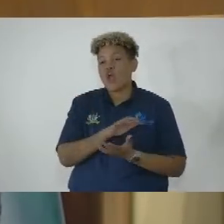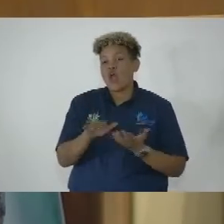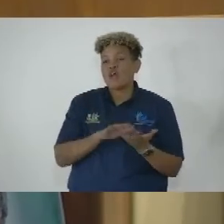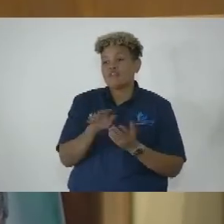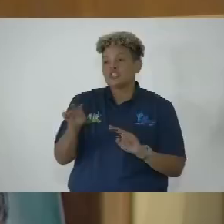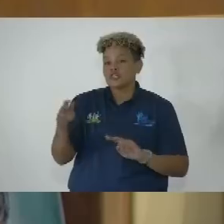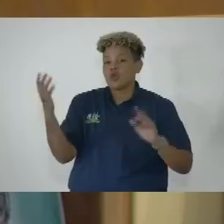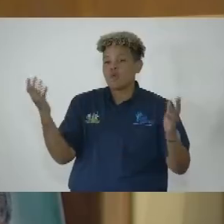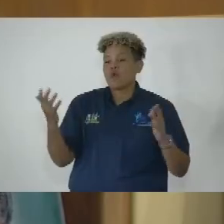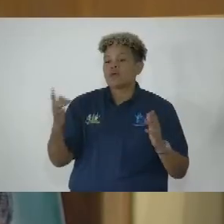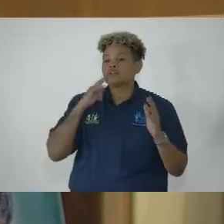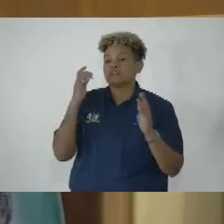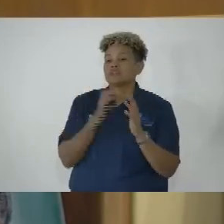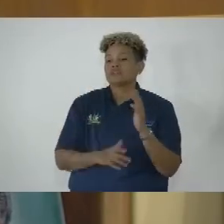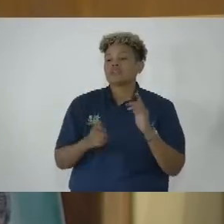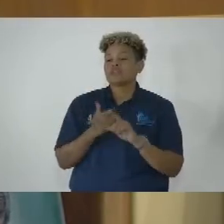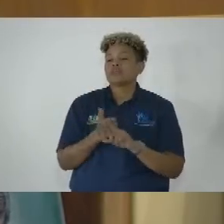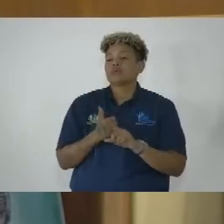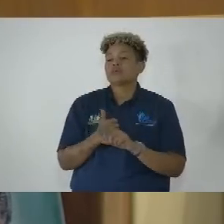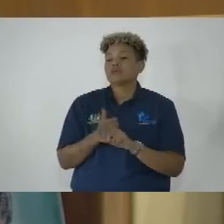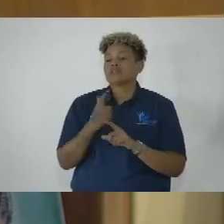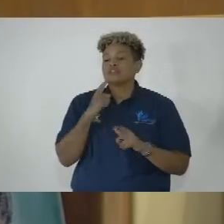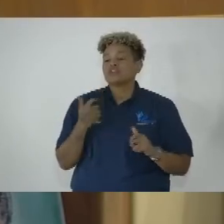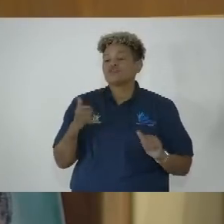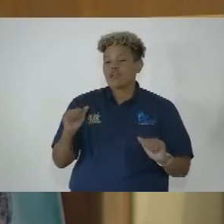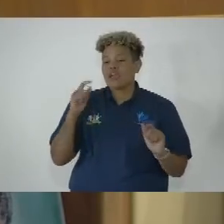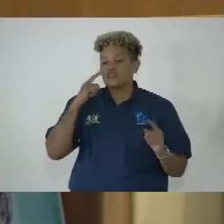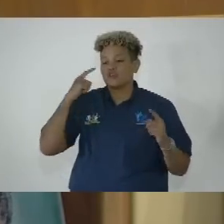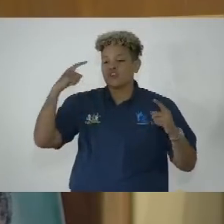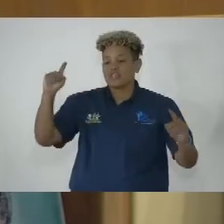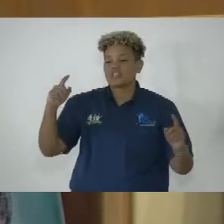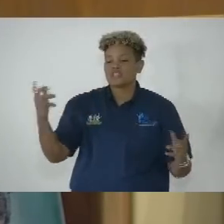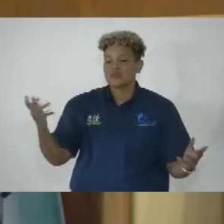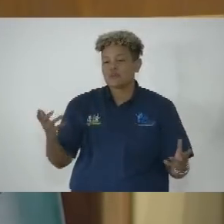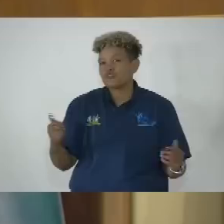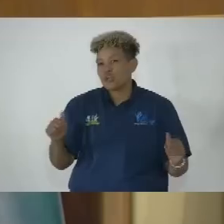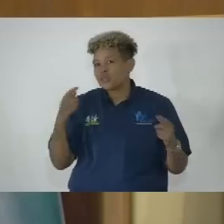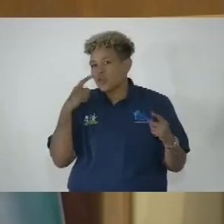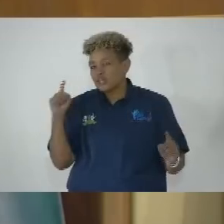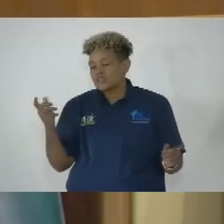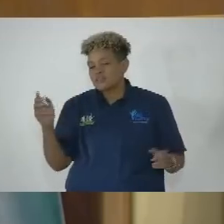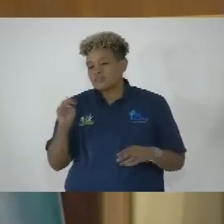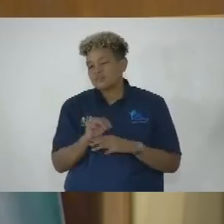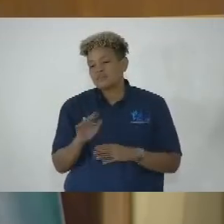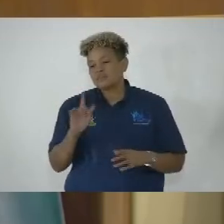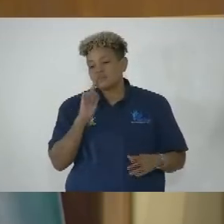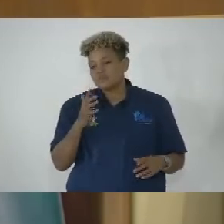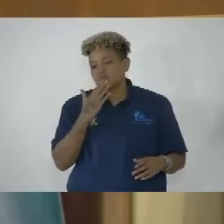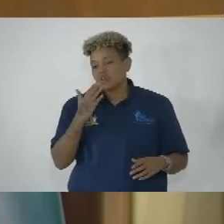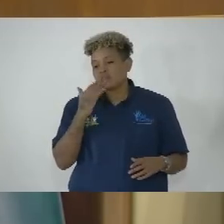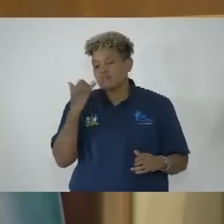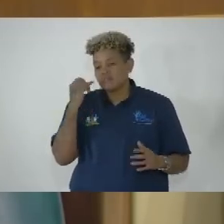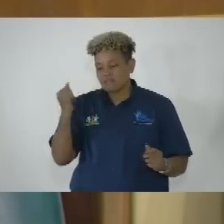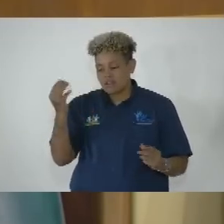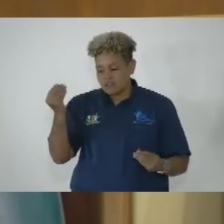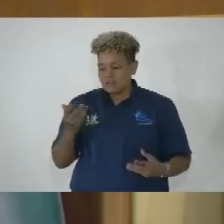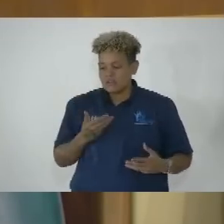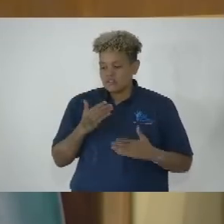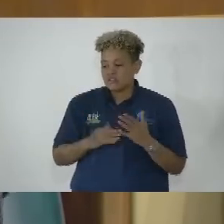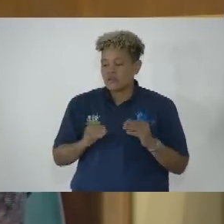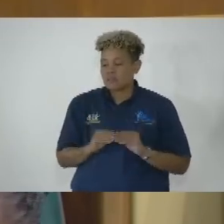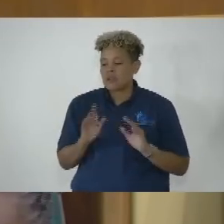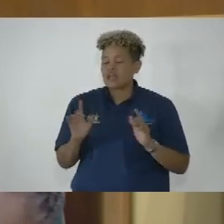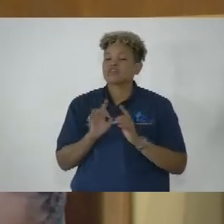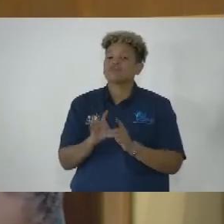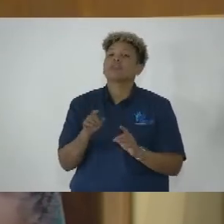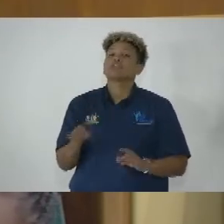as to what the section is trying to achieve. And Minister, I would be most grateful if I could get some